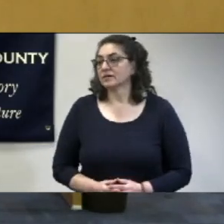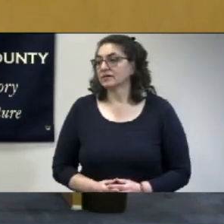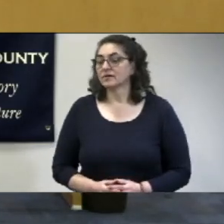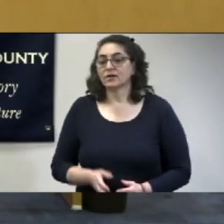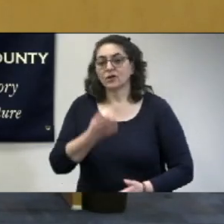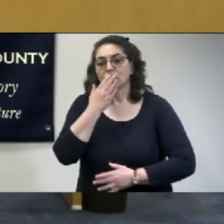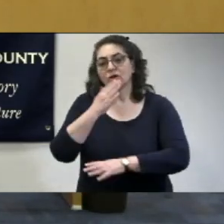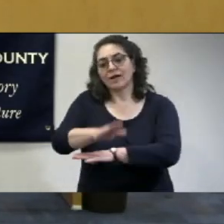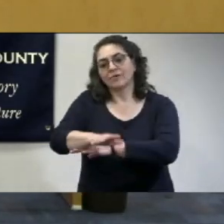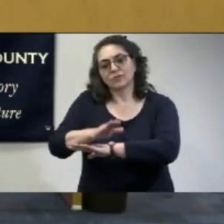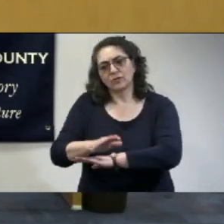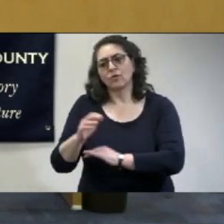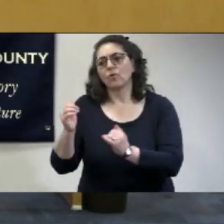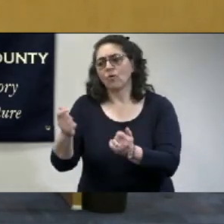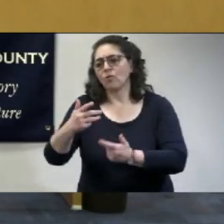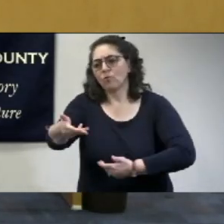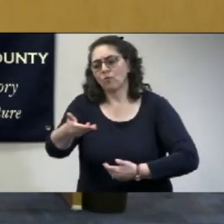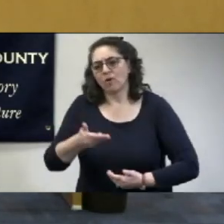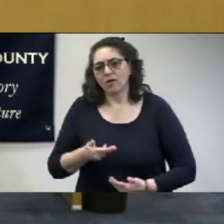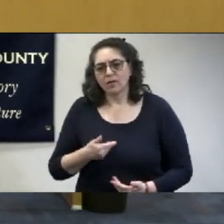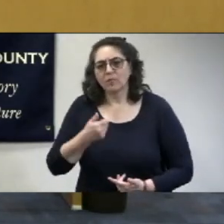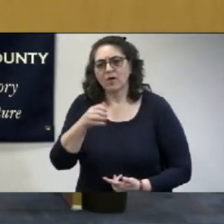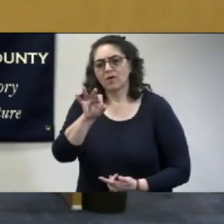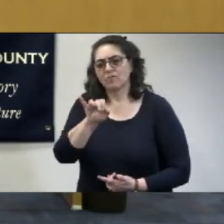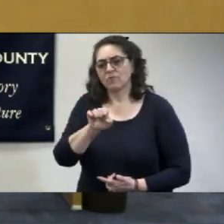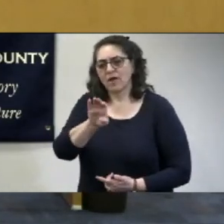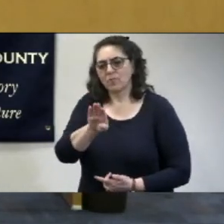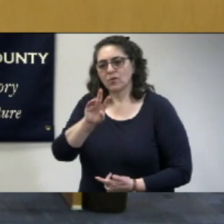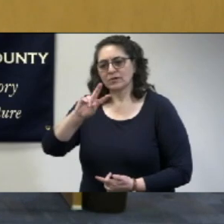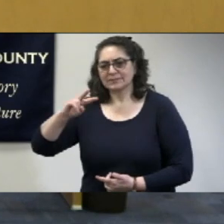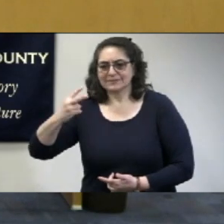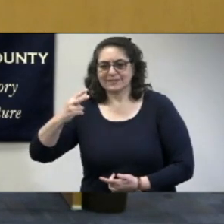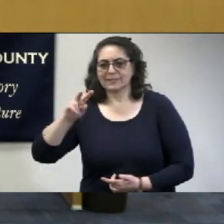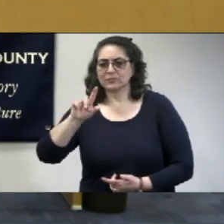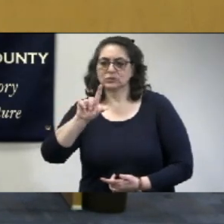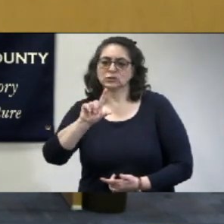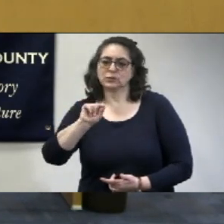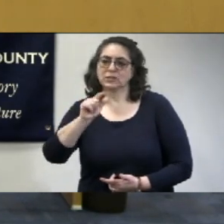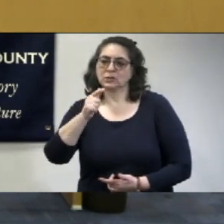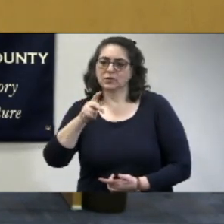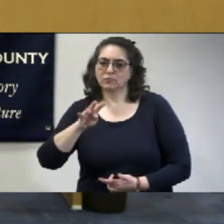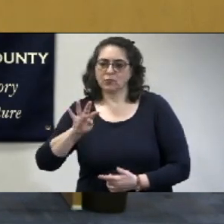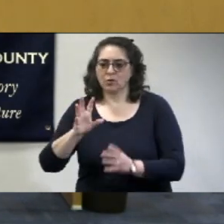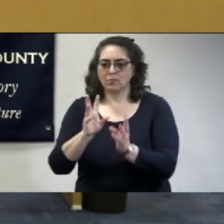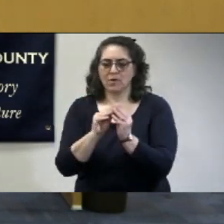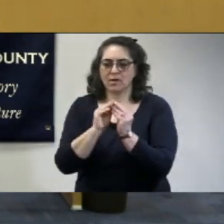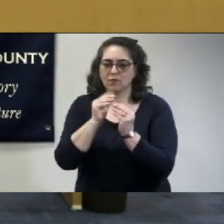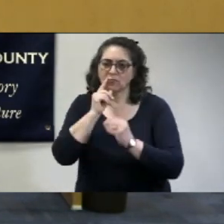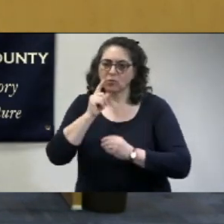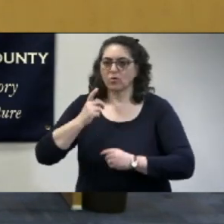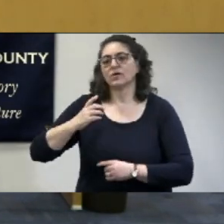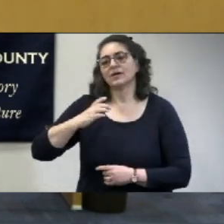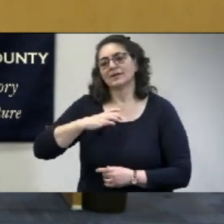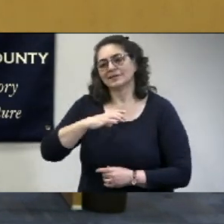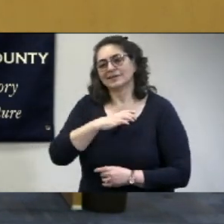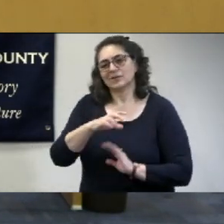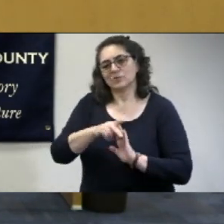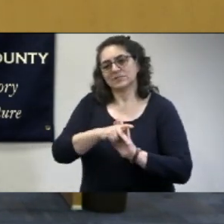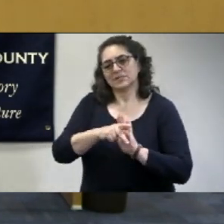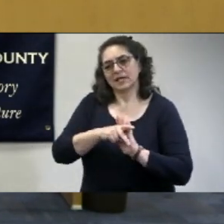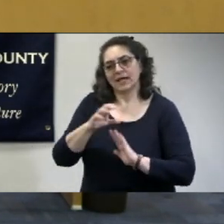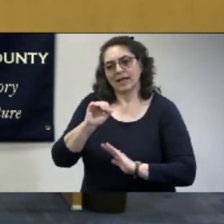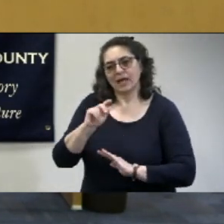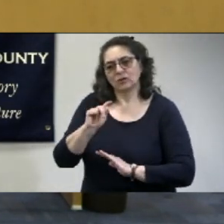Good afternoon, everyone. Welcome to the February 2nd, 2024 meeting of the Passaic County Board of County Commissioners. I make up for our